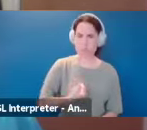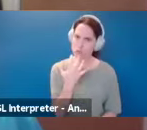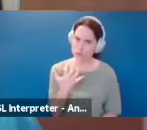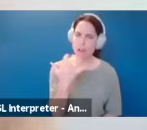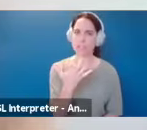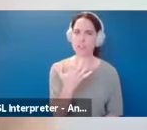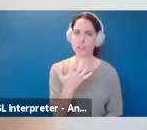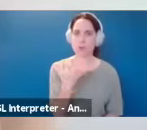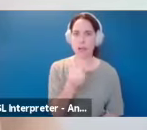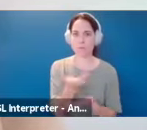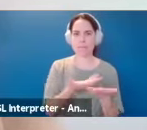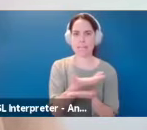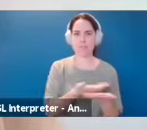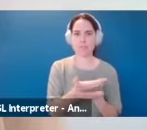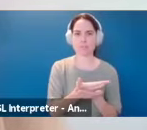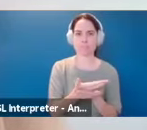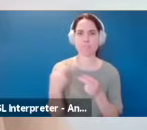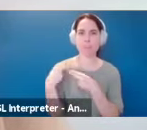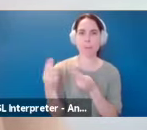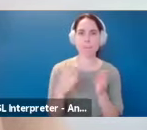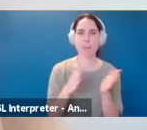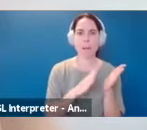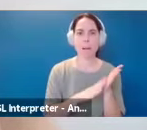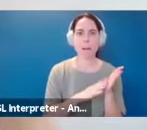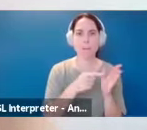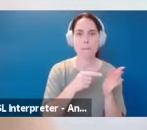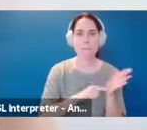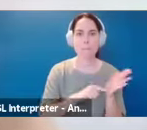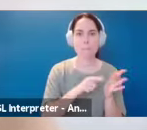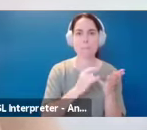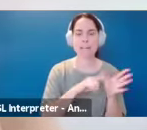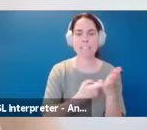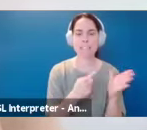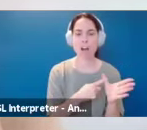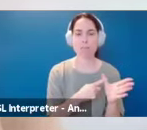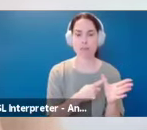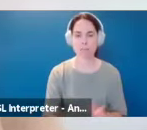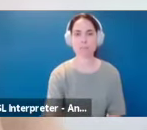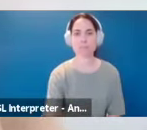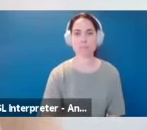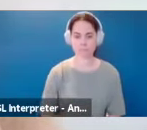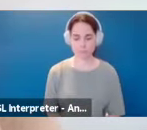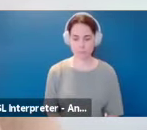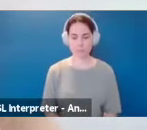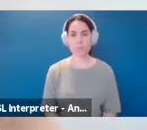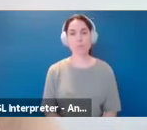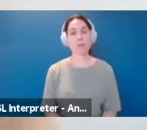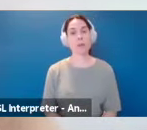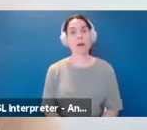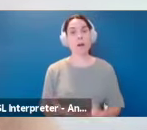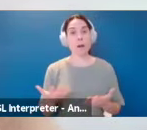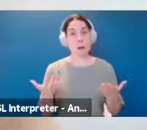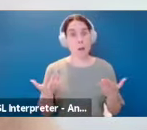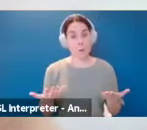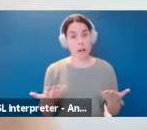Hi everybody. Well, as Vimla Sara has so powerfully evoked, this topic is connected with great